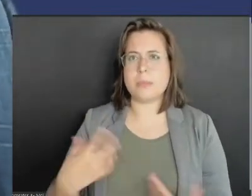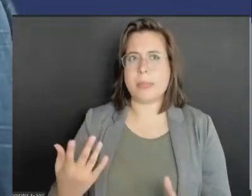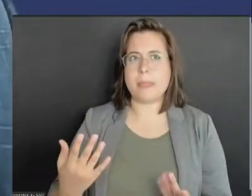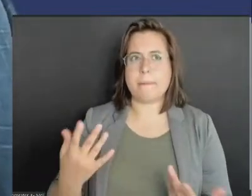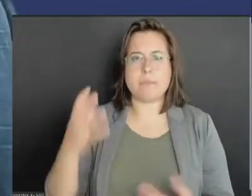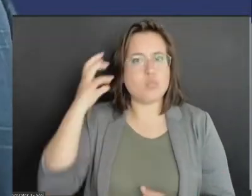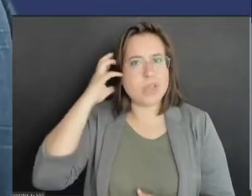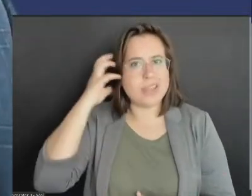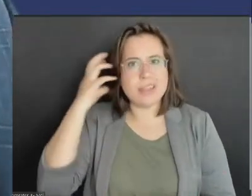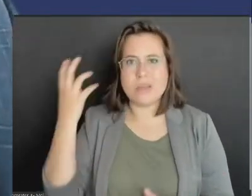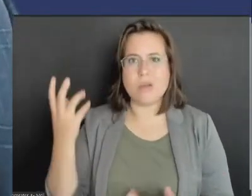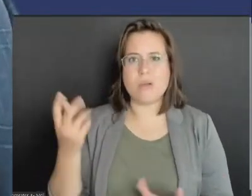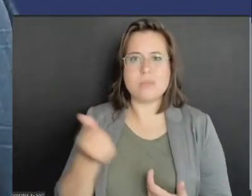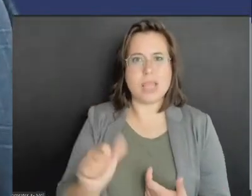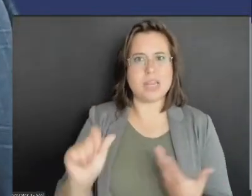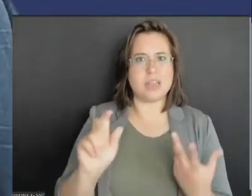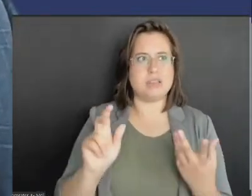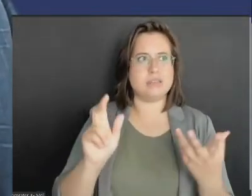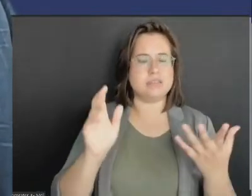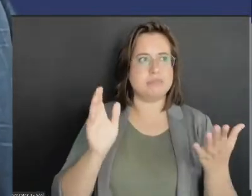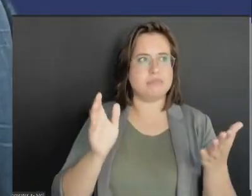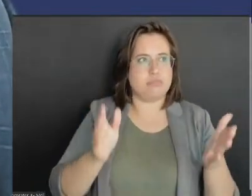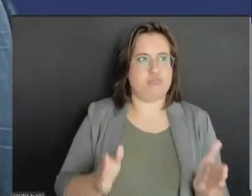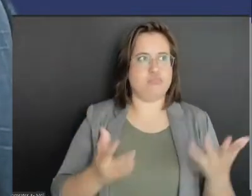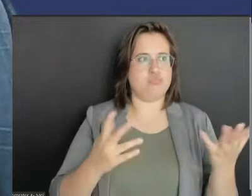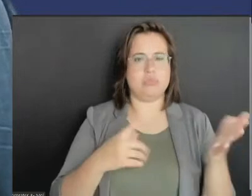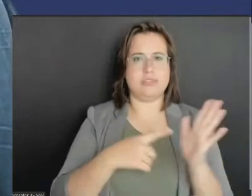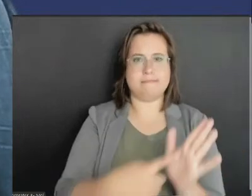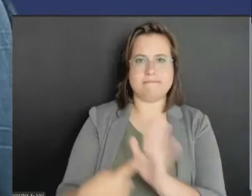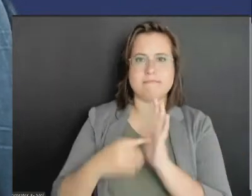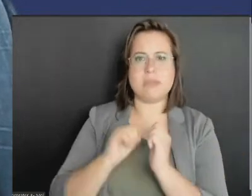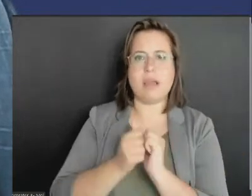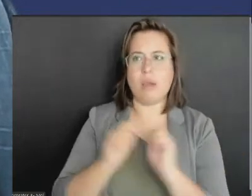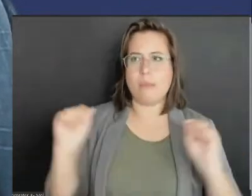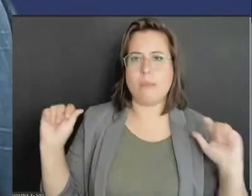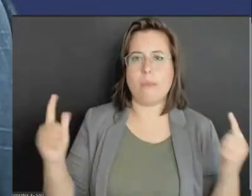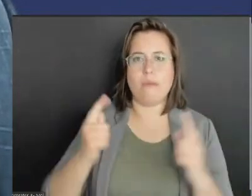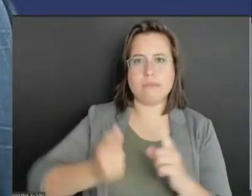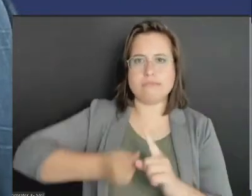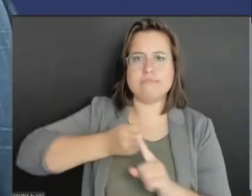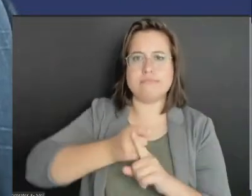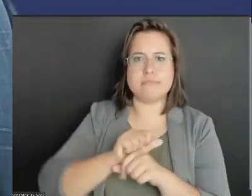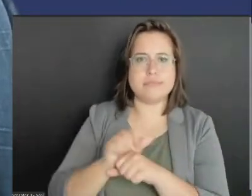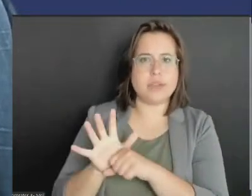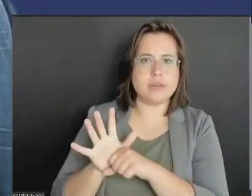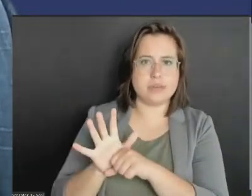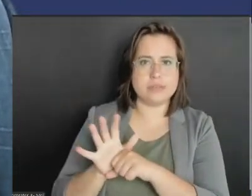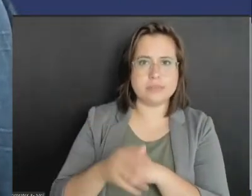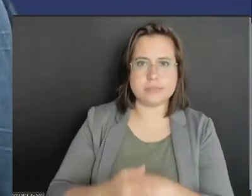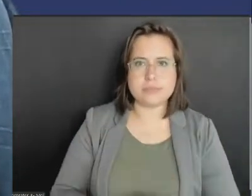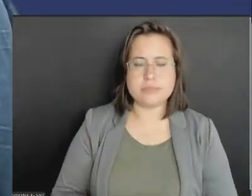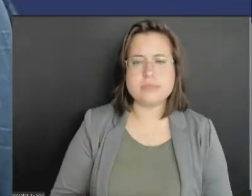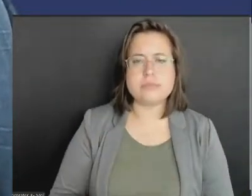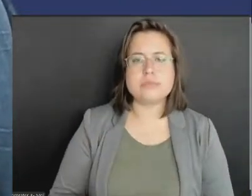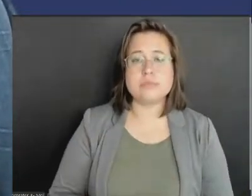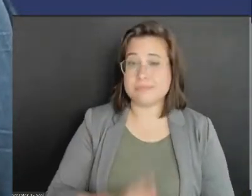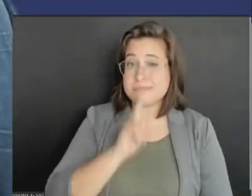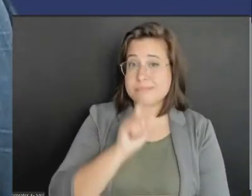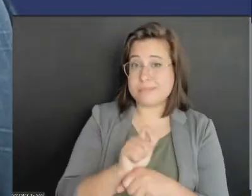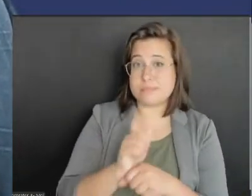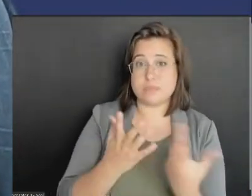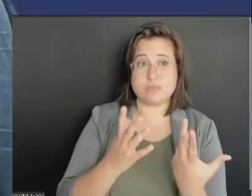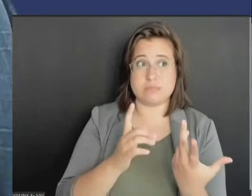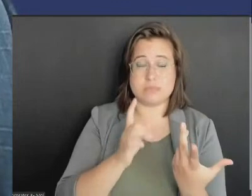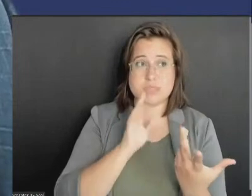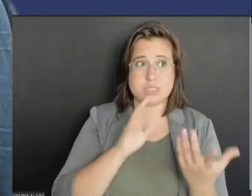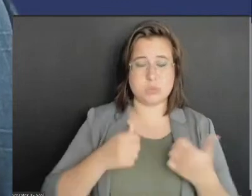radio, you name it, how we're all being affected by this pandemic. In fact, it has shown our humanity.